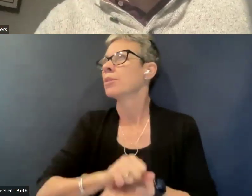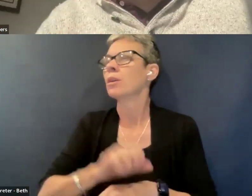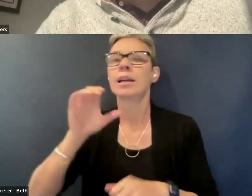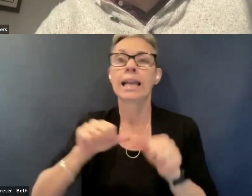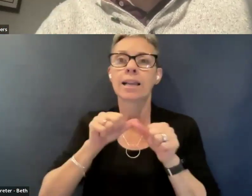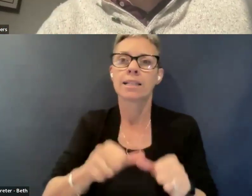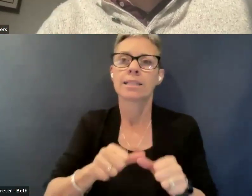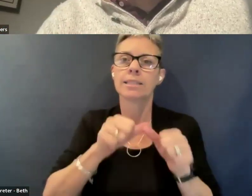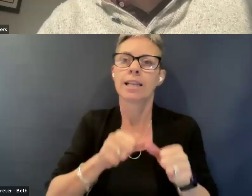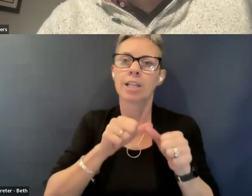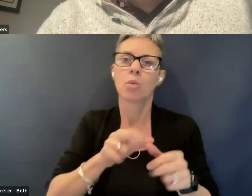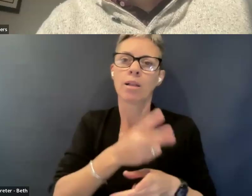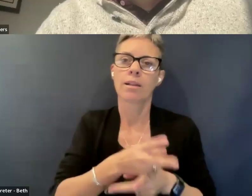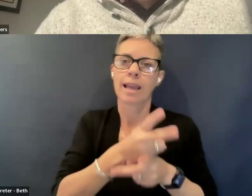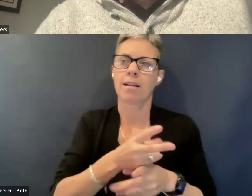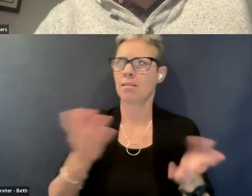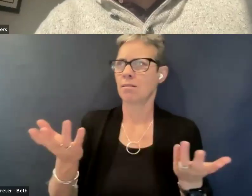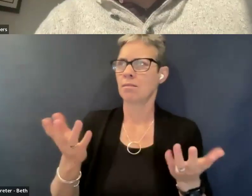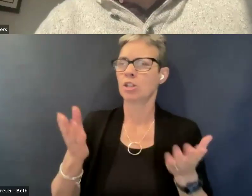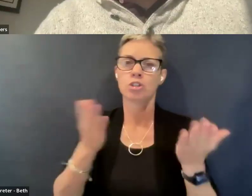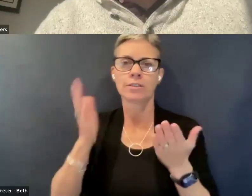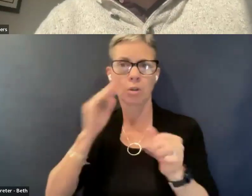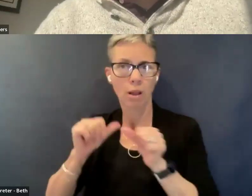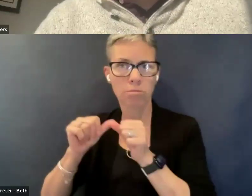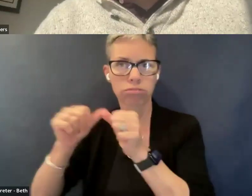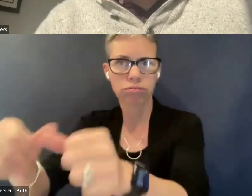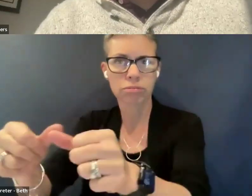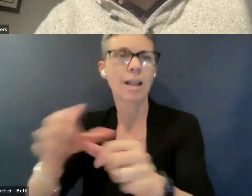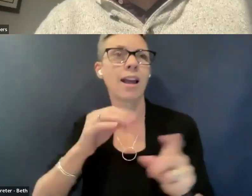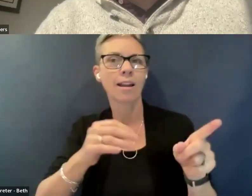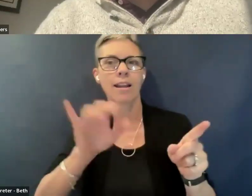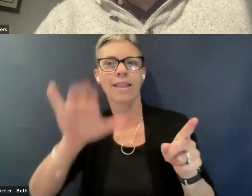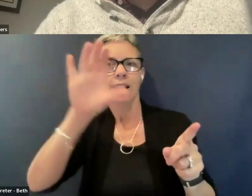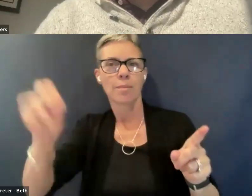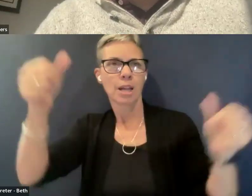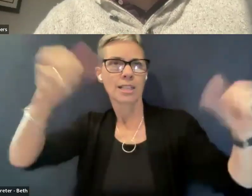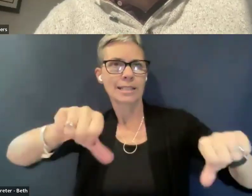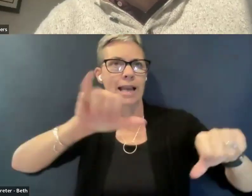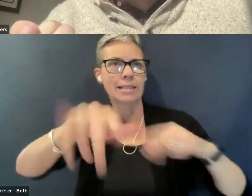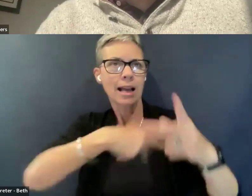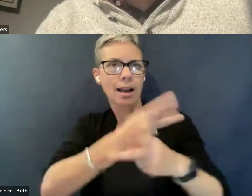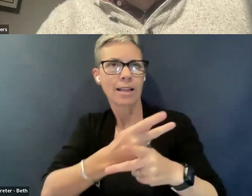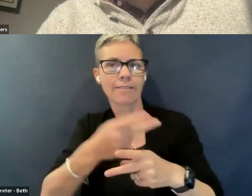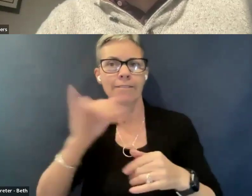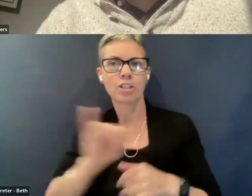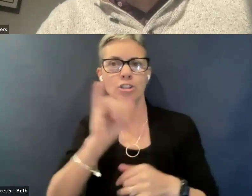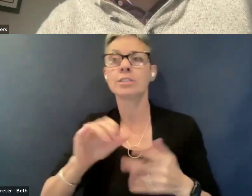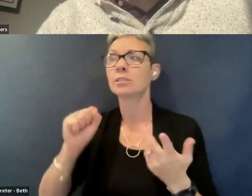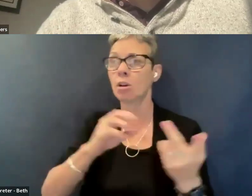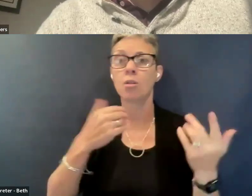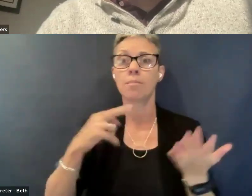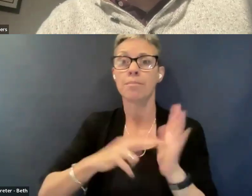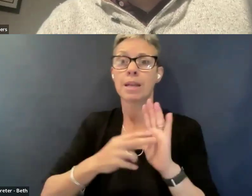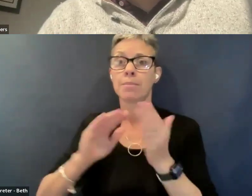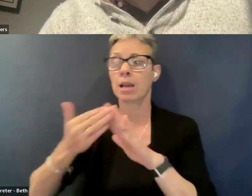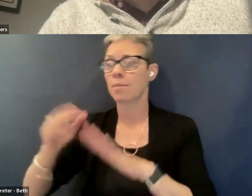continual care or services that continue, and they deny that coverage, and so it falls to Medicaid. You see, after I received